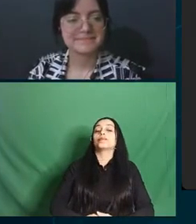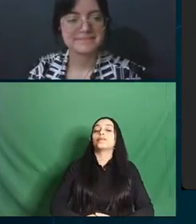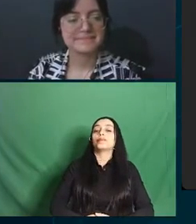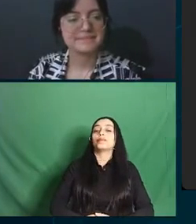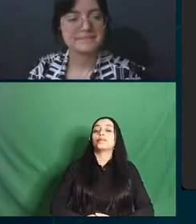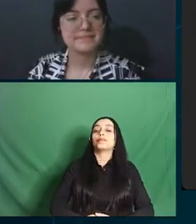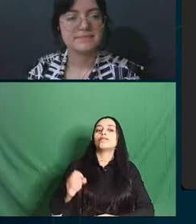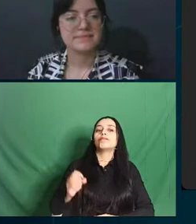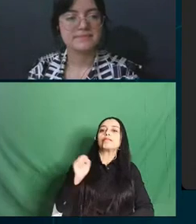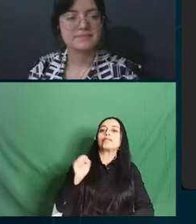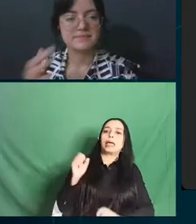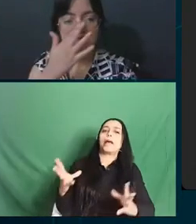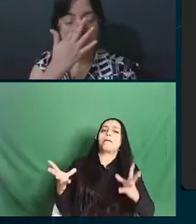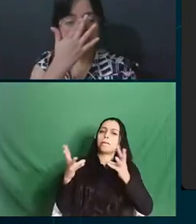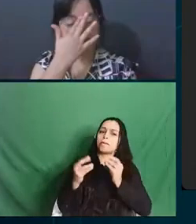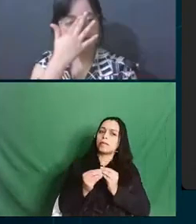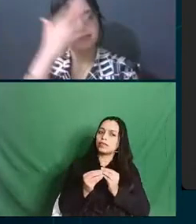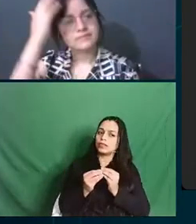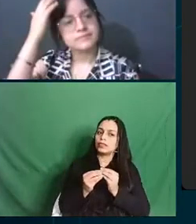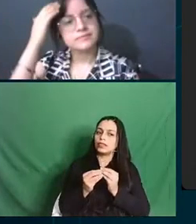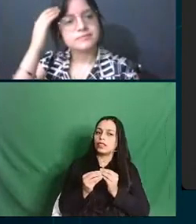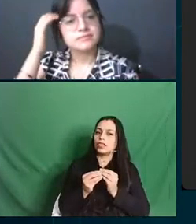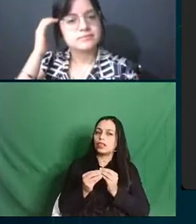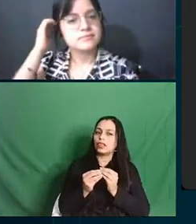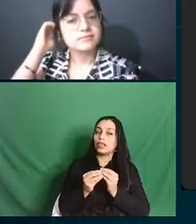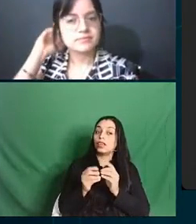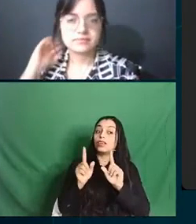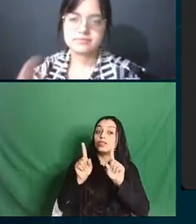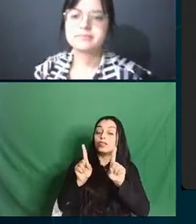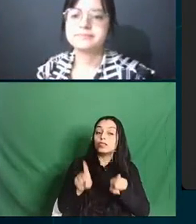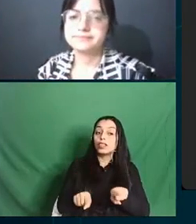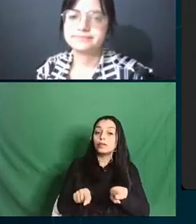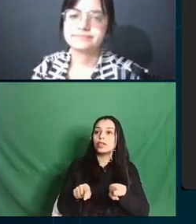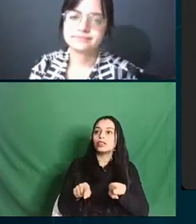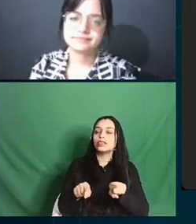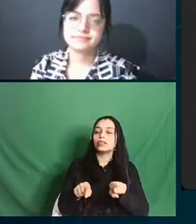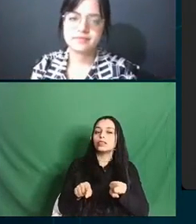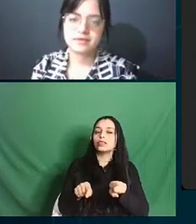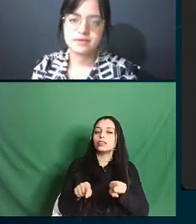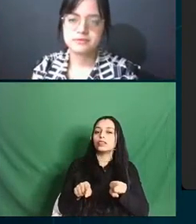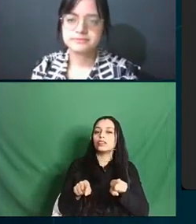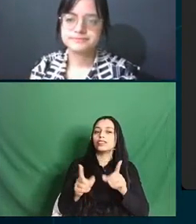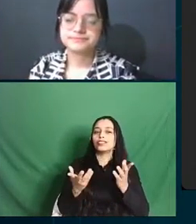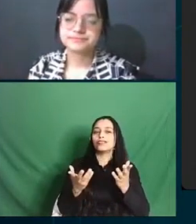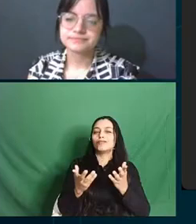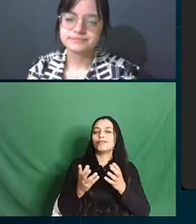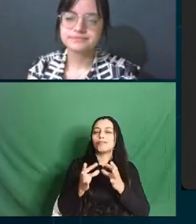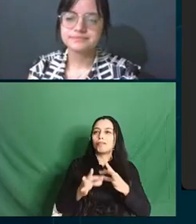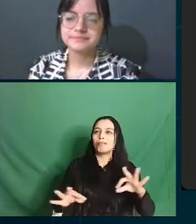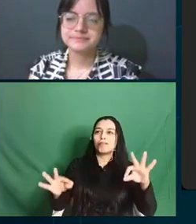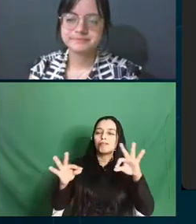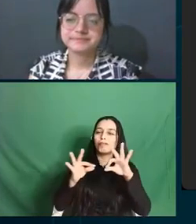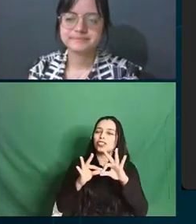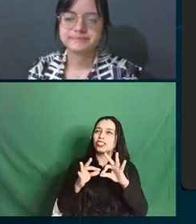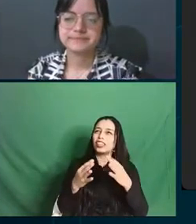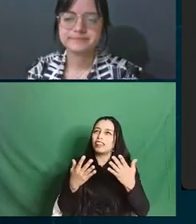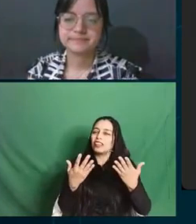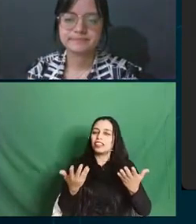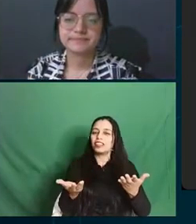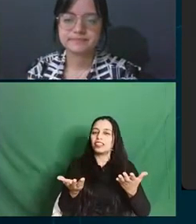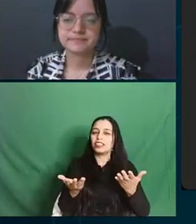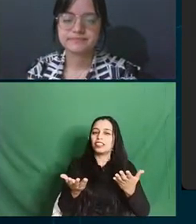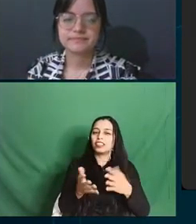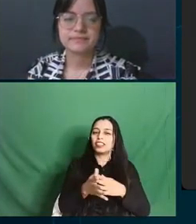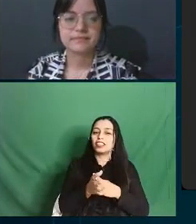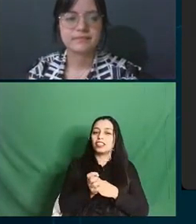is that there's also an infrastructure component. And for this, you know, I'm referring to the investments that some companies have made in